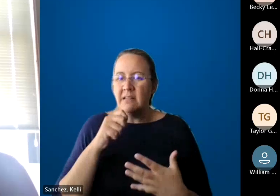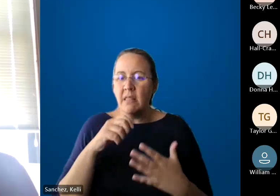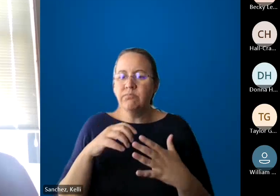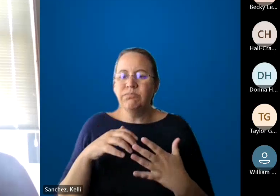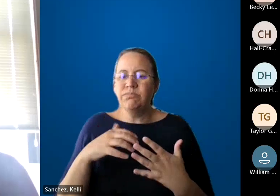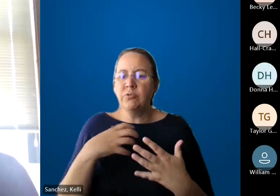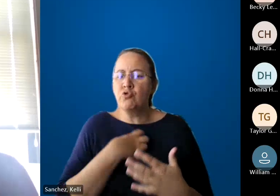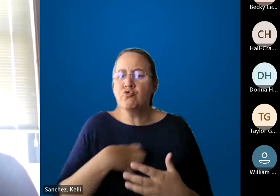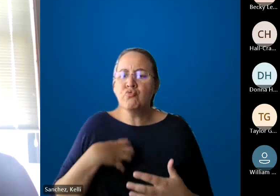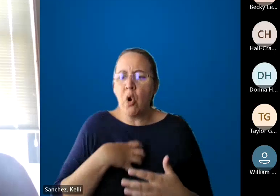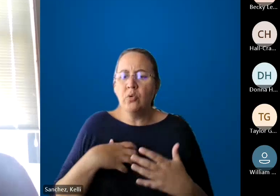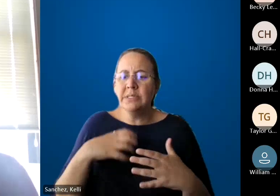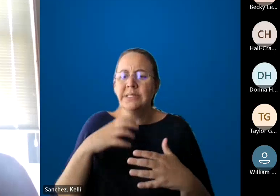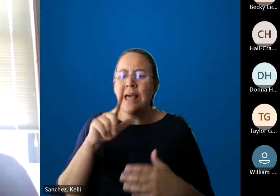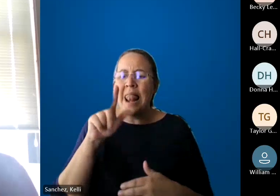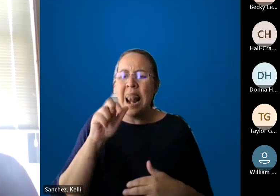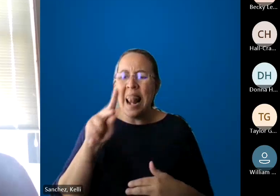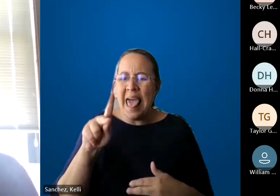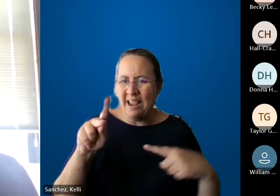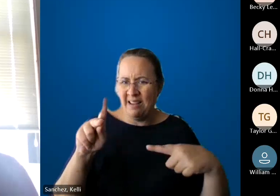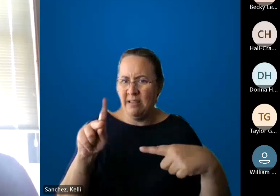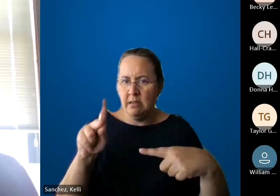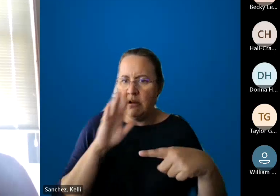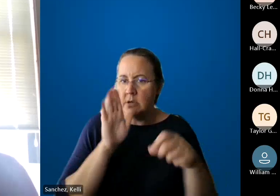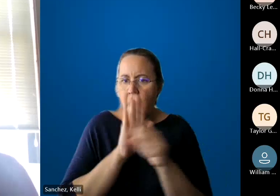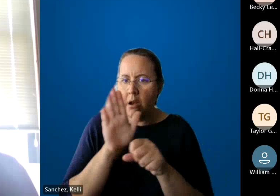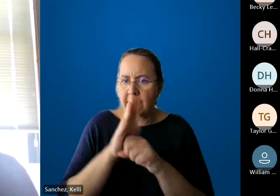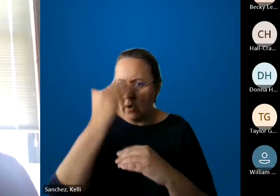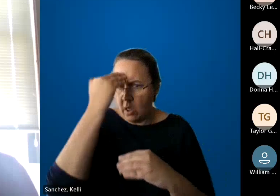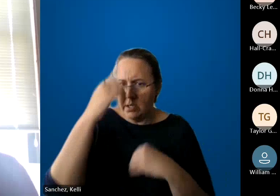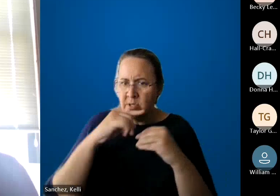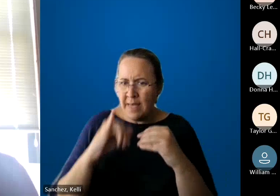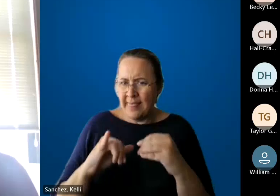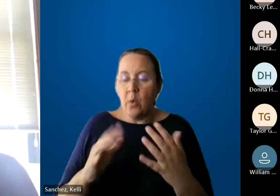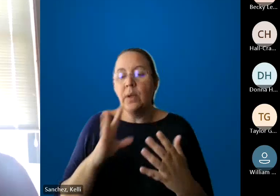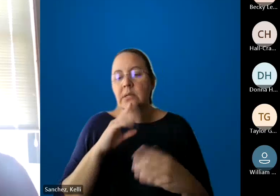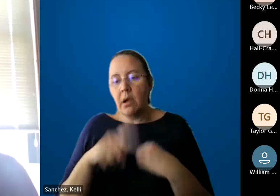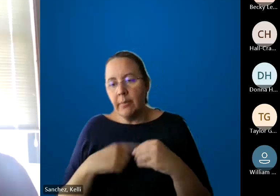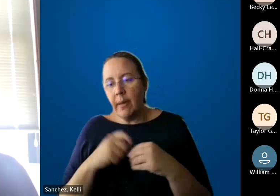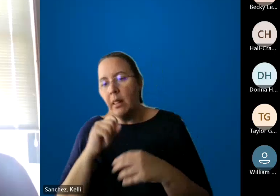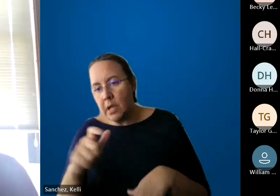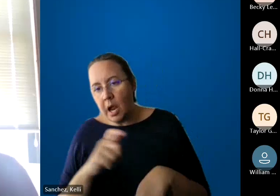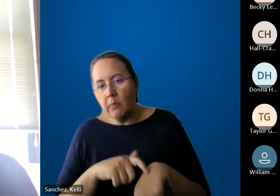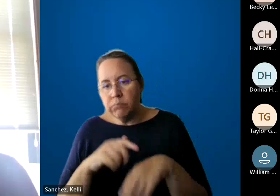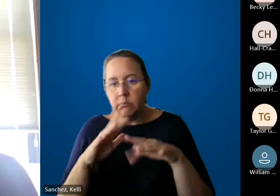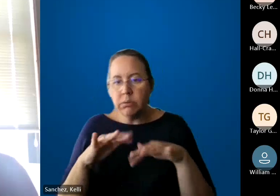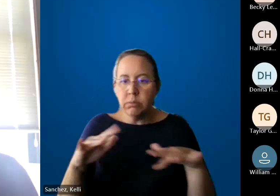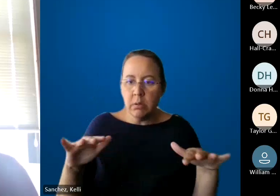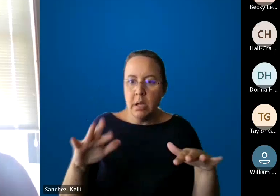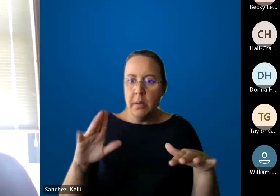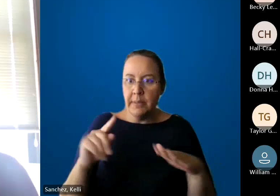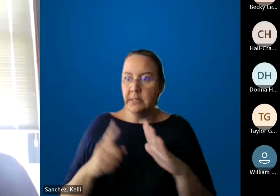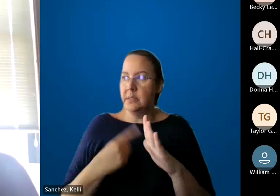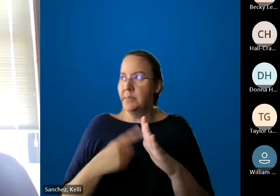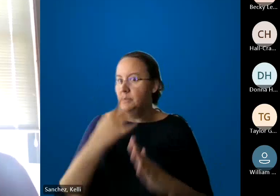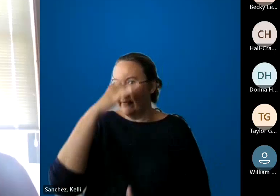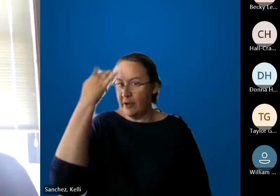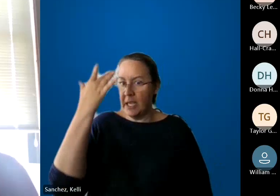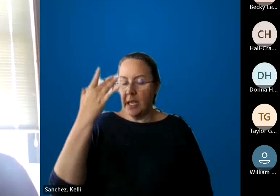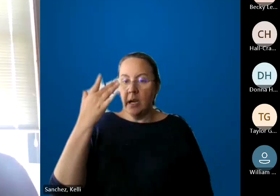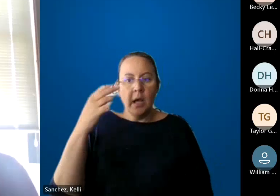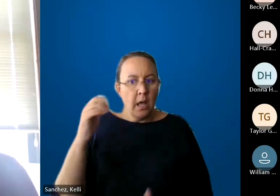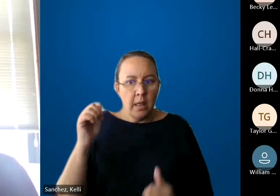knowledge in the public about that. I mean, like a lot of us, we talk about this stuff all the time, and I often forget that not